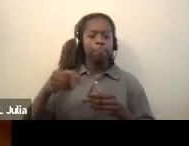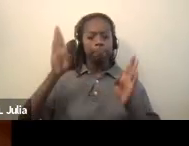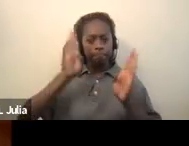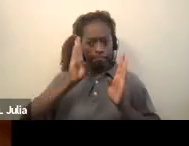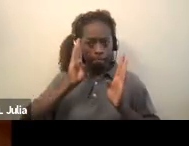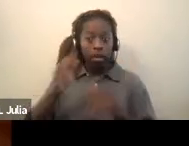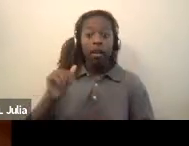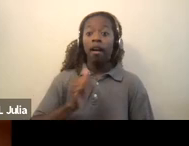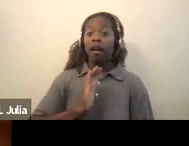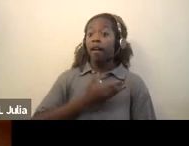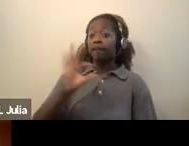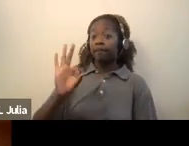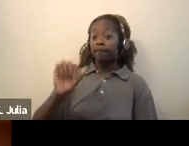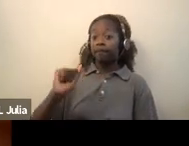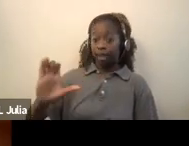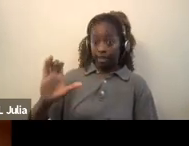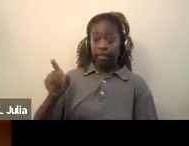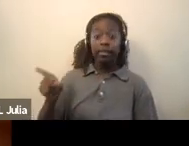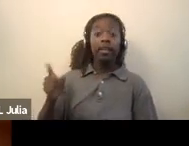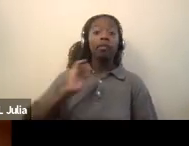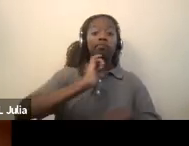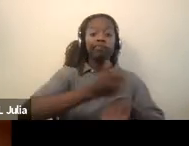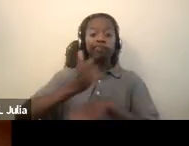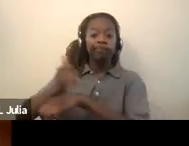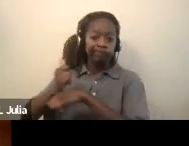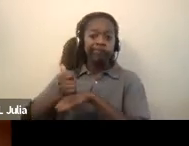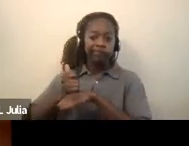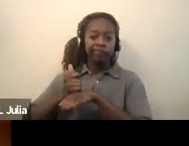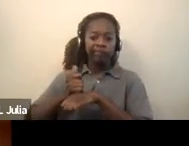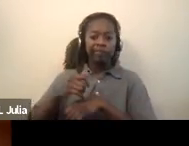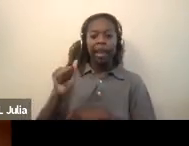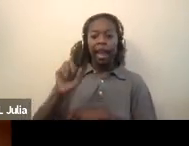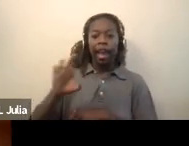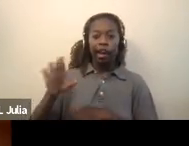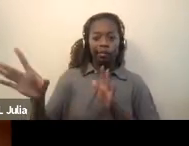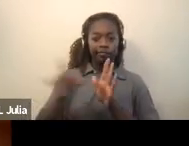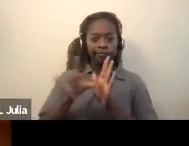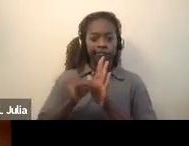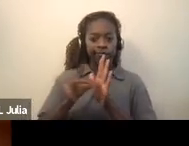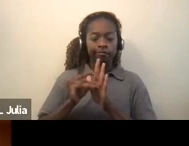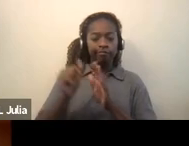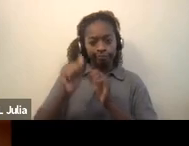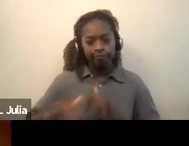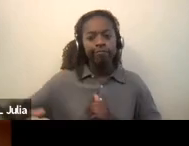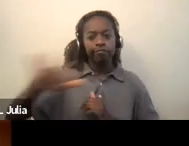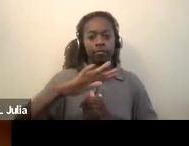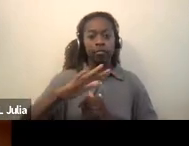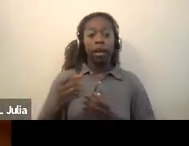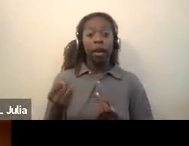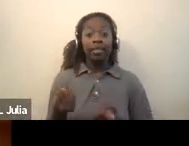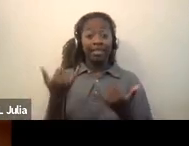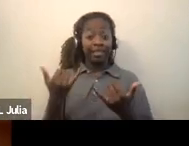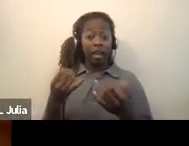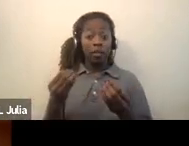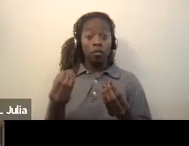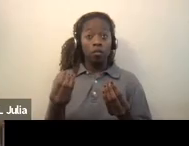install indoor air quality sensors in classrooms across the district to date more than 3 thousand sensors have been